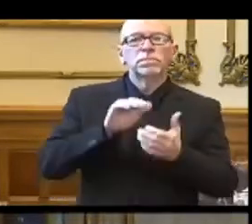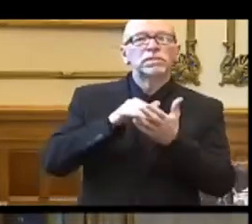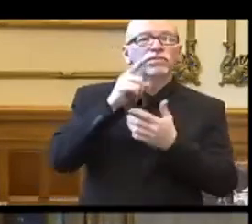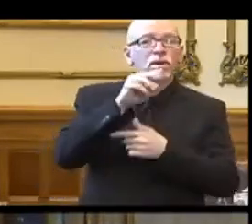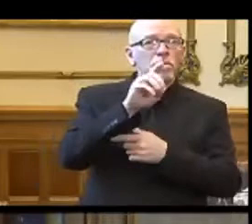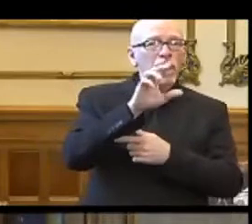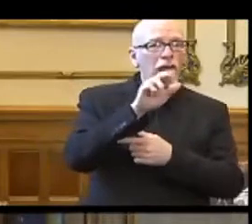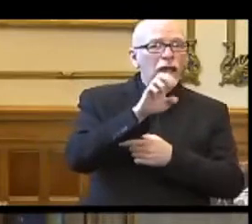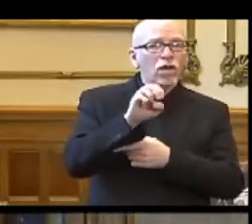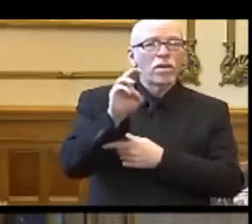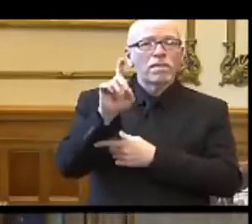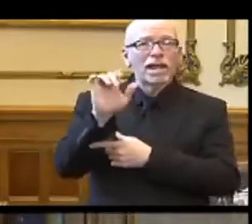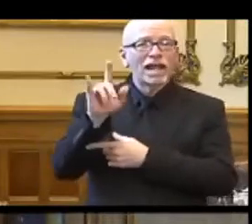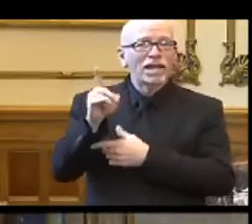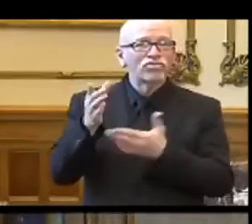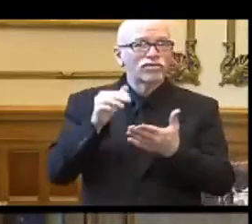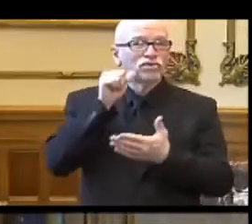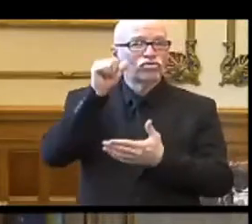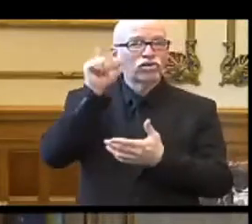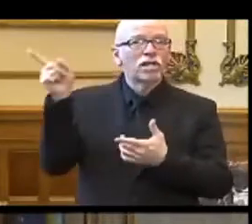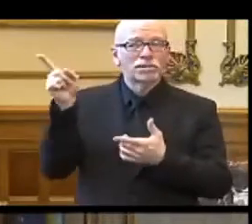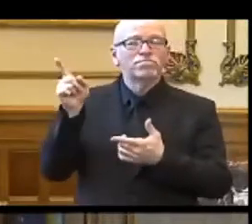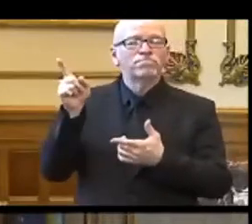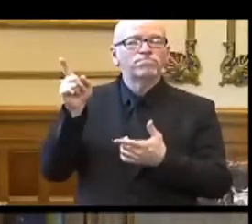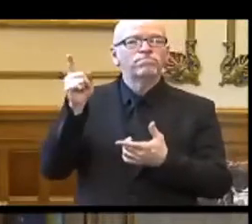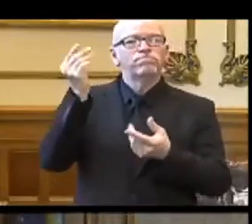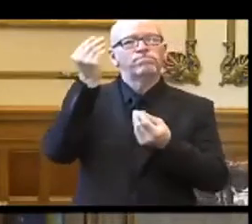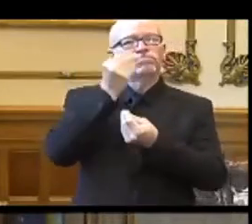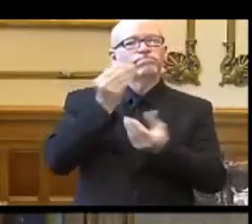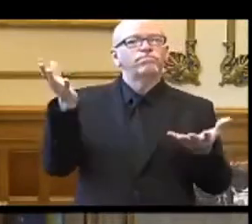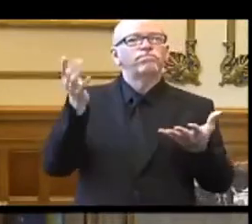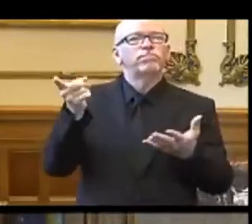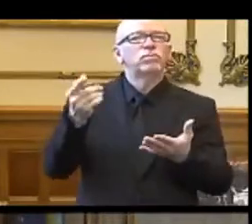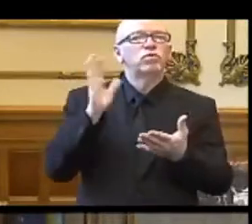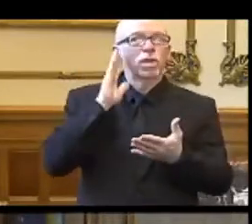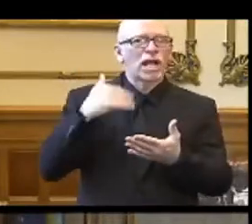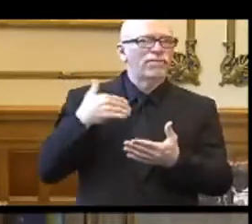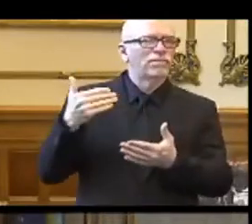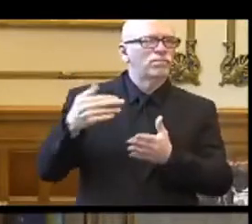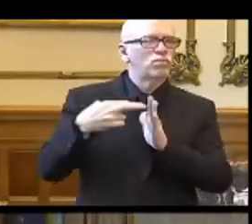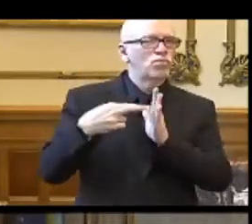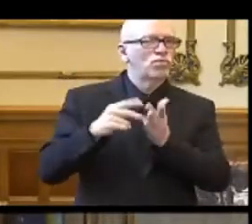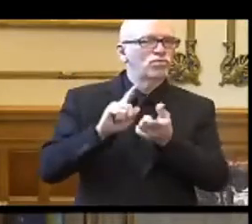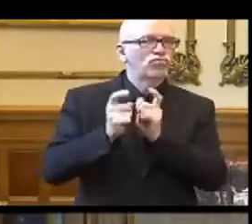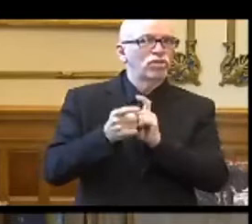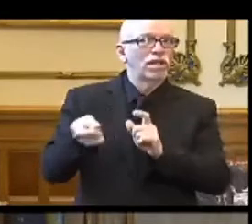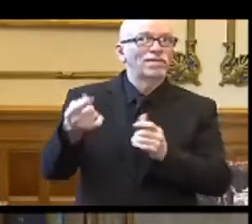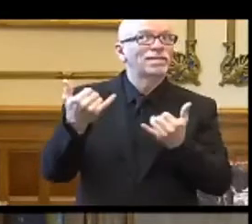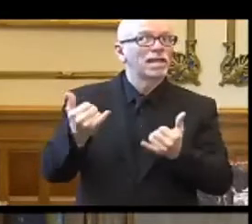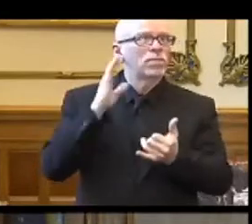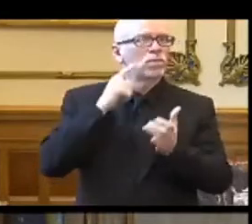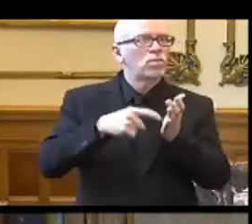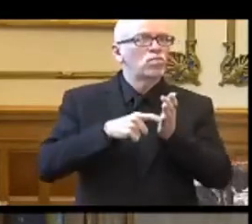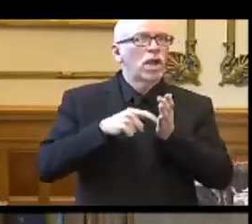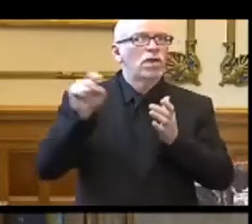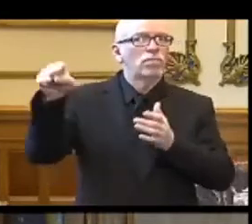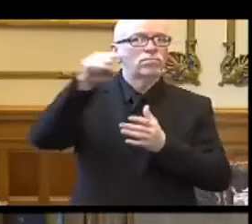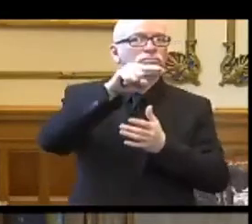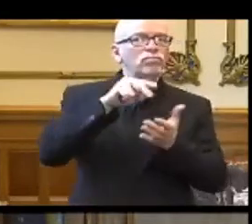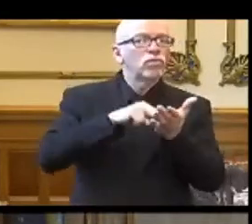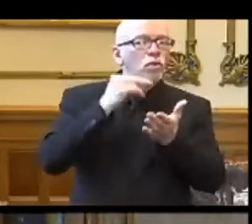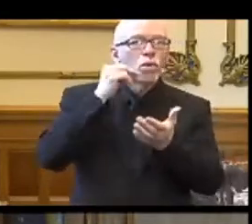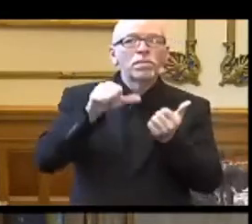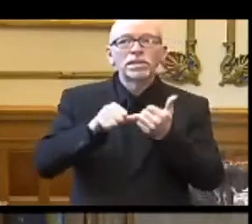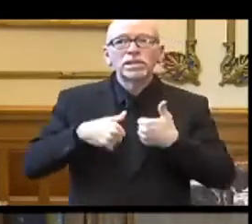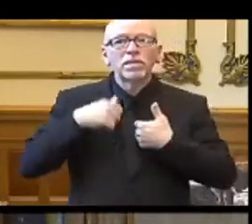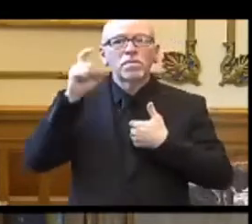and Medicaid Services yesterday issued a notice of their upcoming rule change that will now require facilities to notify residents